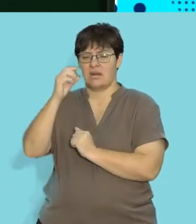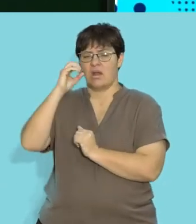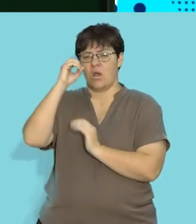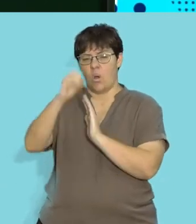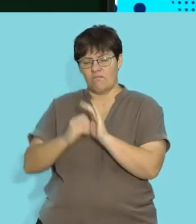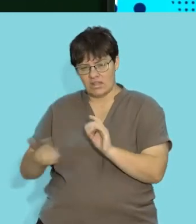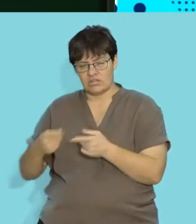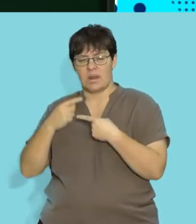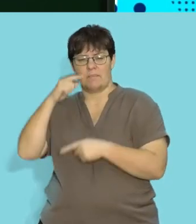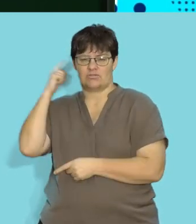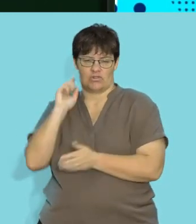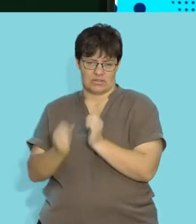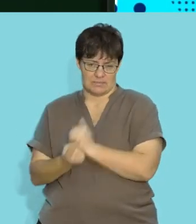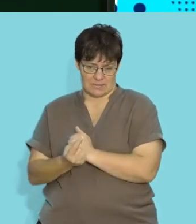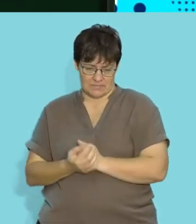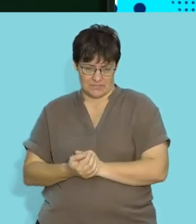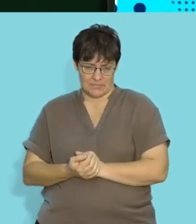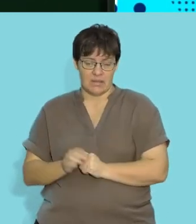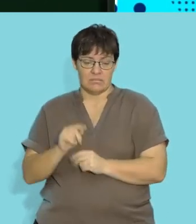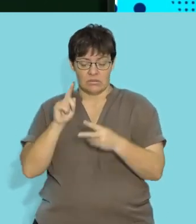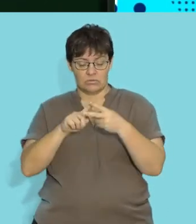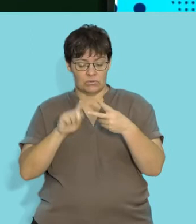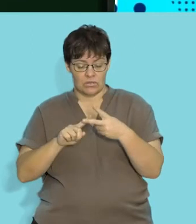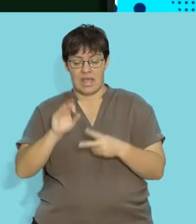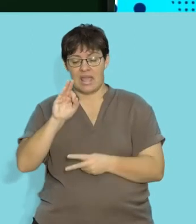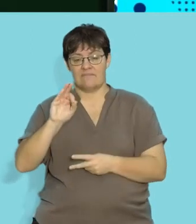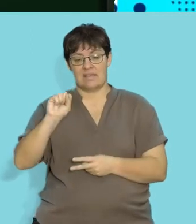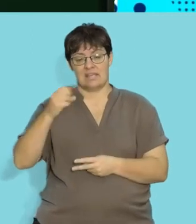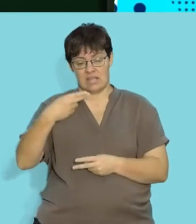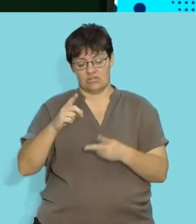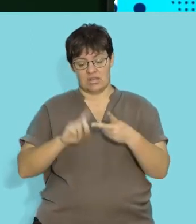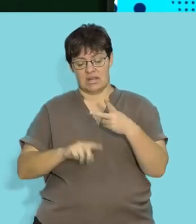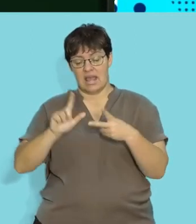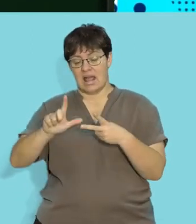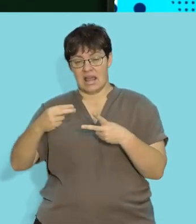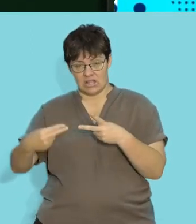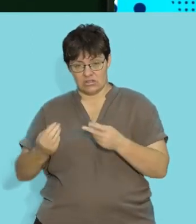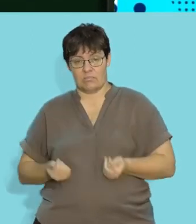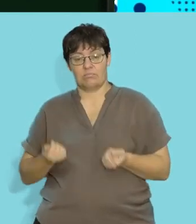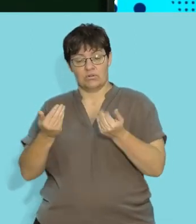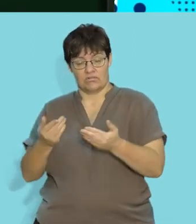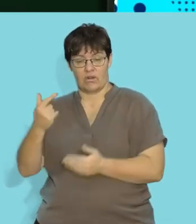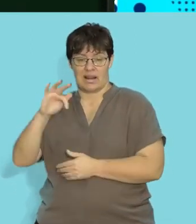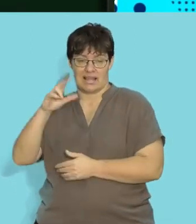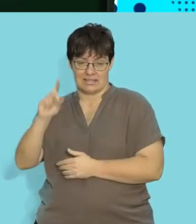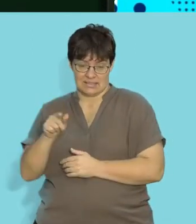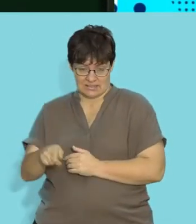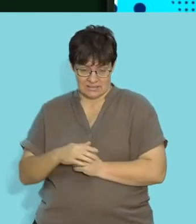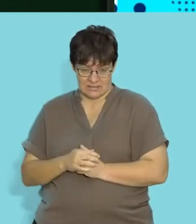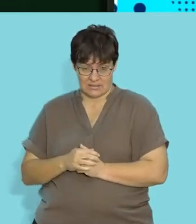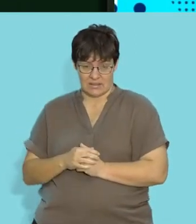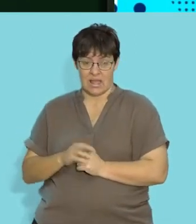as ovulation and menstruation. It's important that we remember the two hormones FSH and LH produced from the pituitary